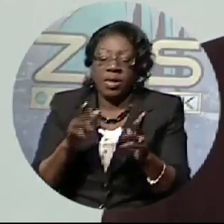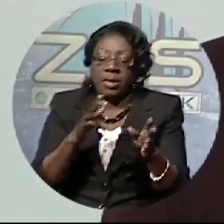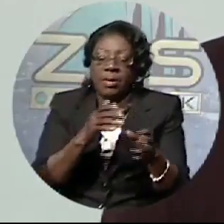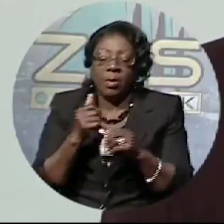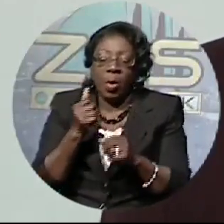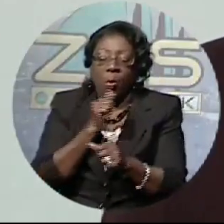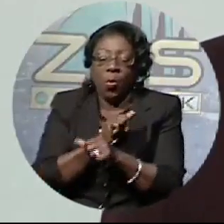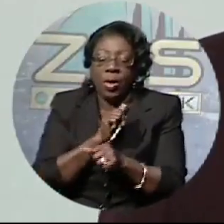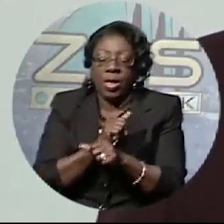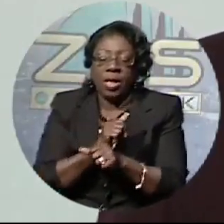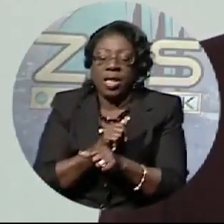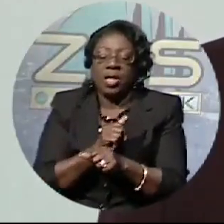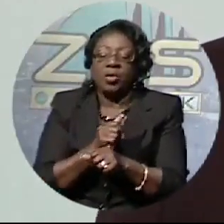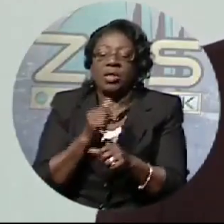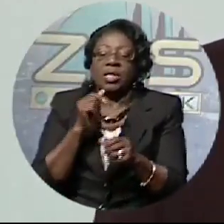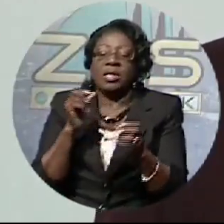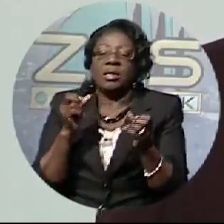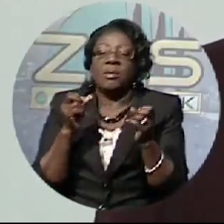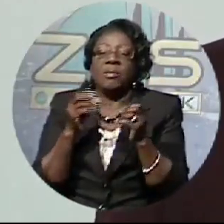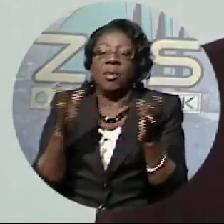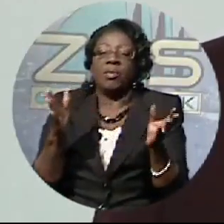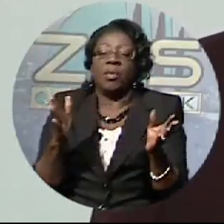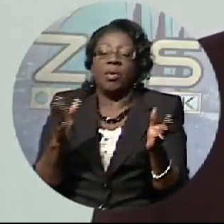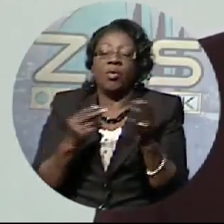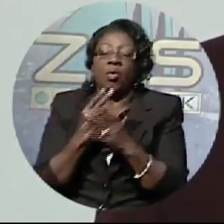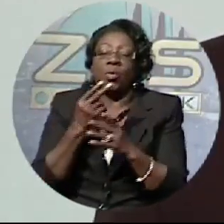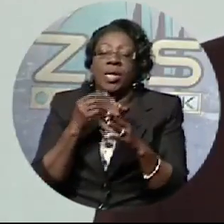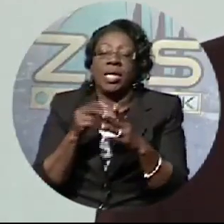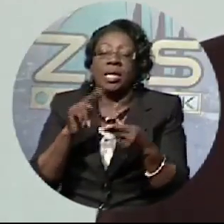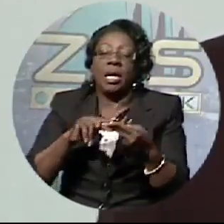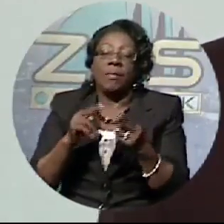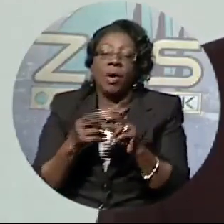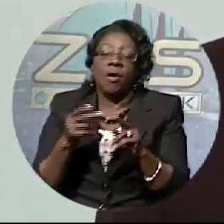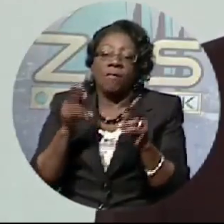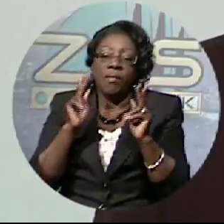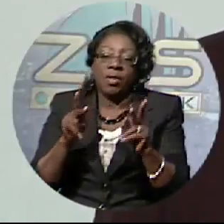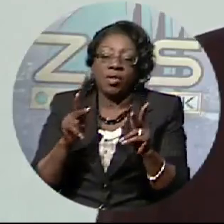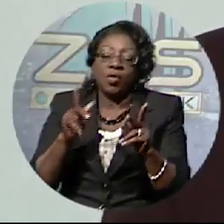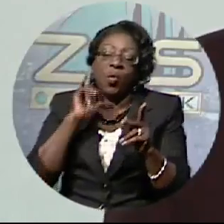significant growth in the number of persons employed that will take care of